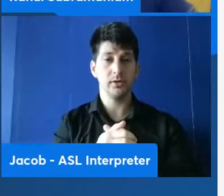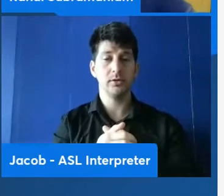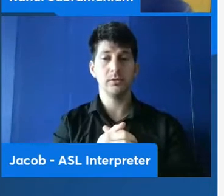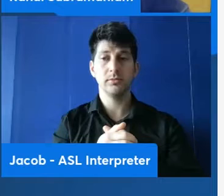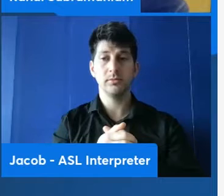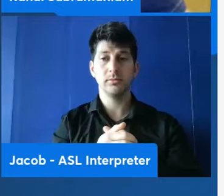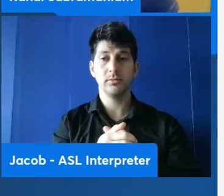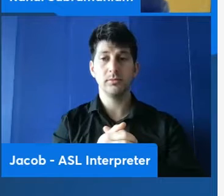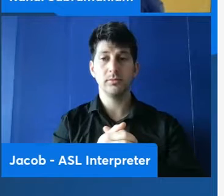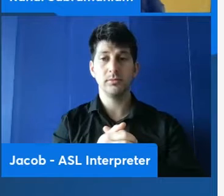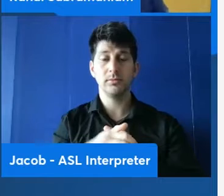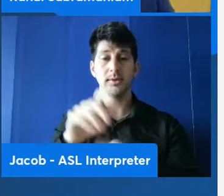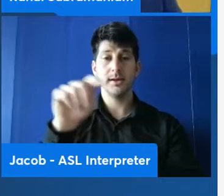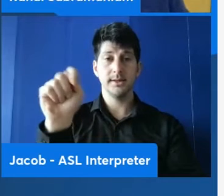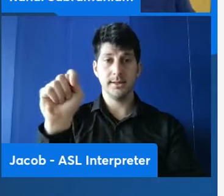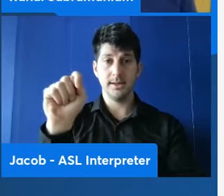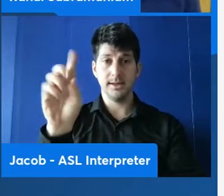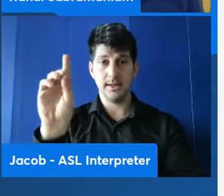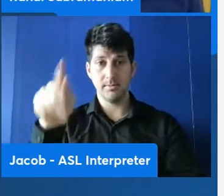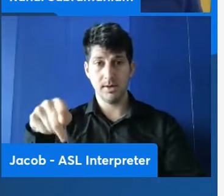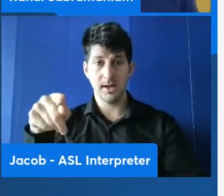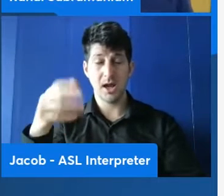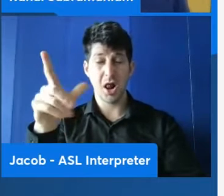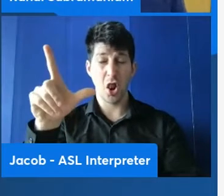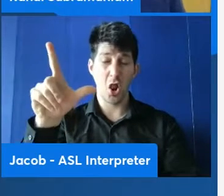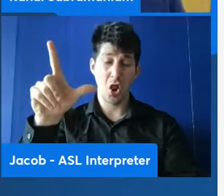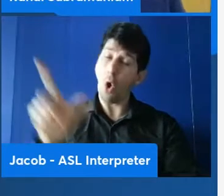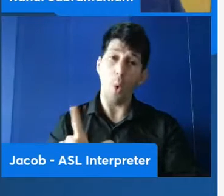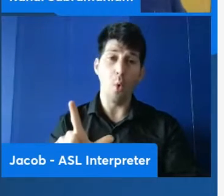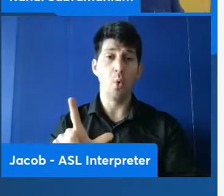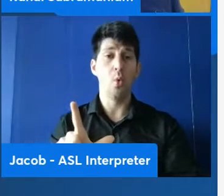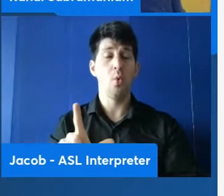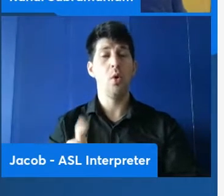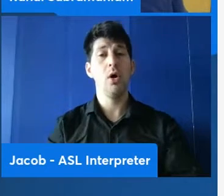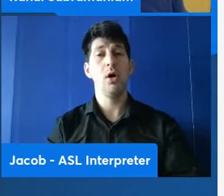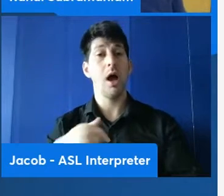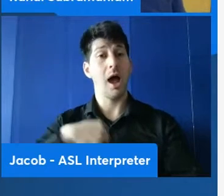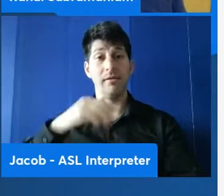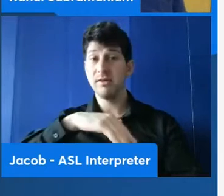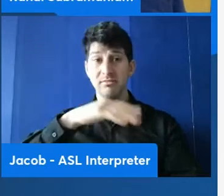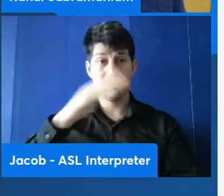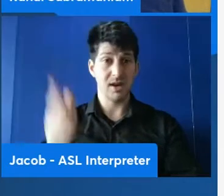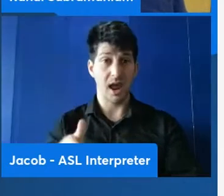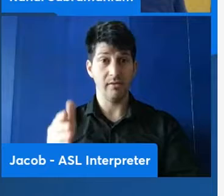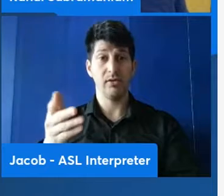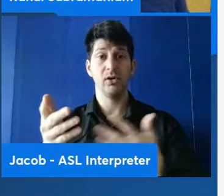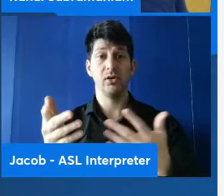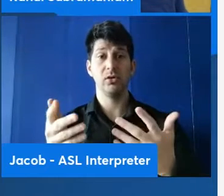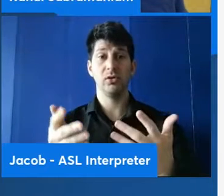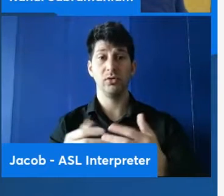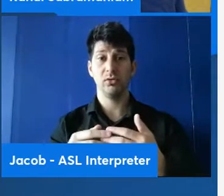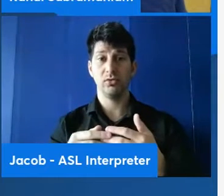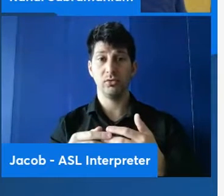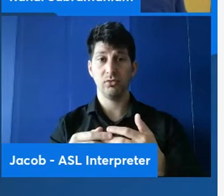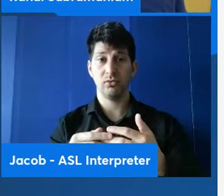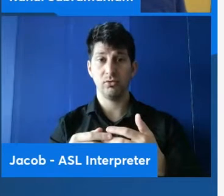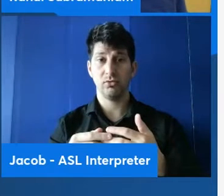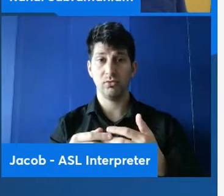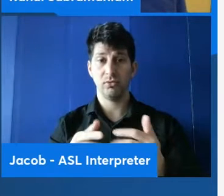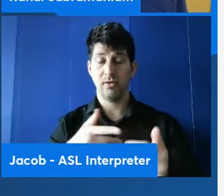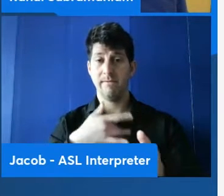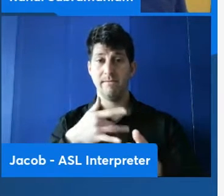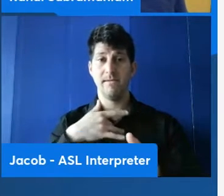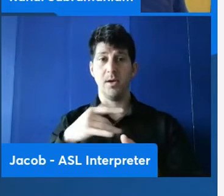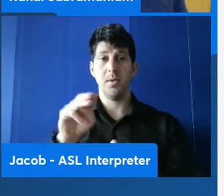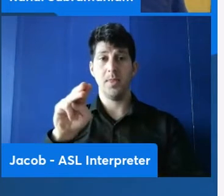said, the TDPs on those are so low that I've actually never felt my Mac Mini that runs